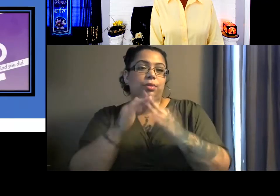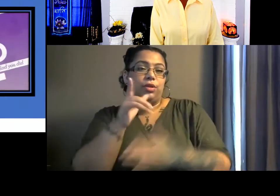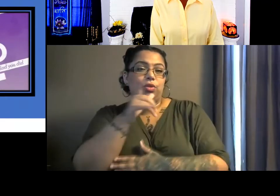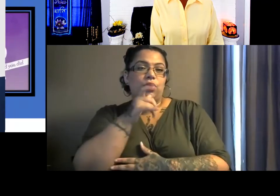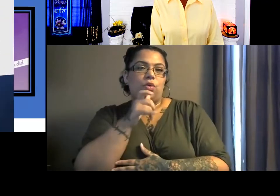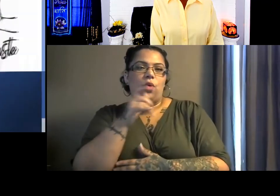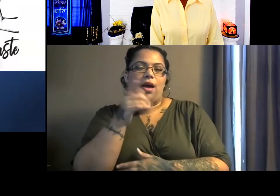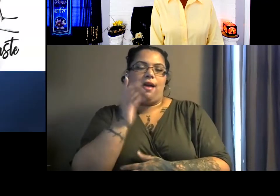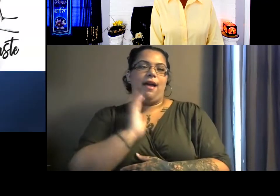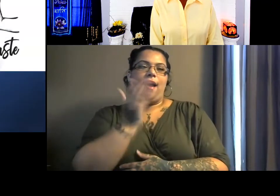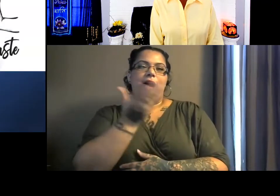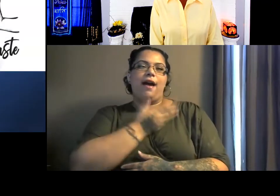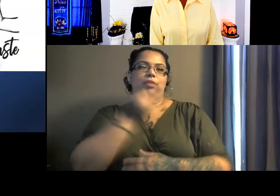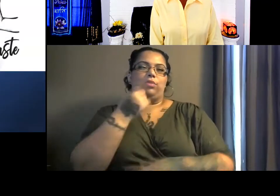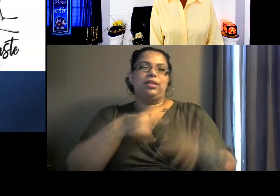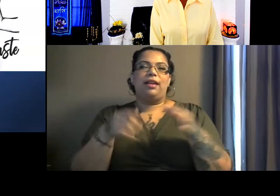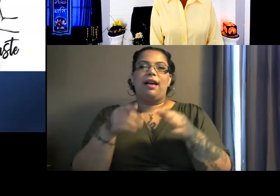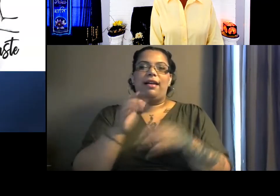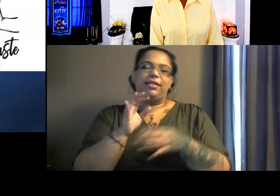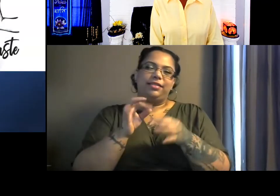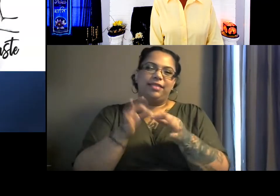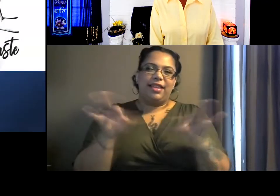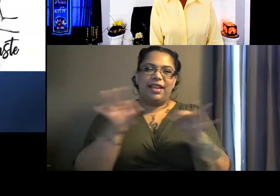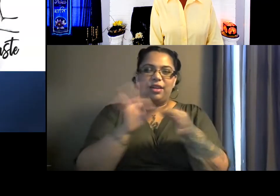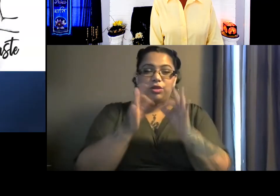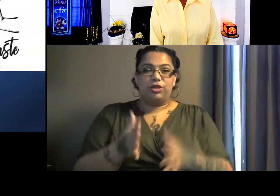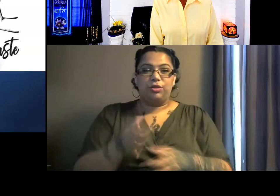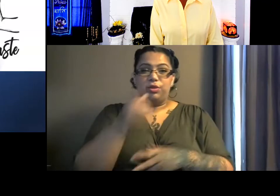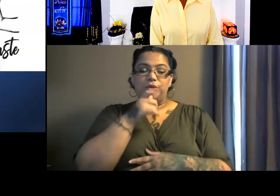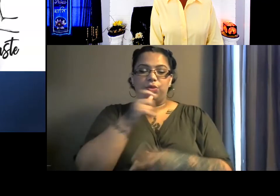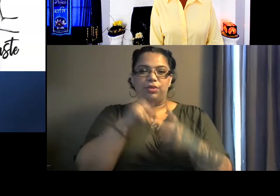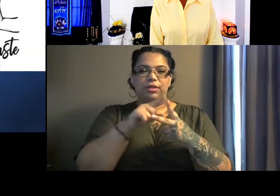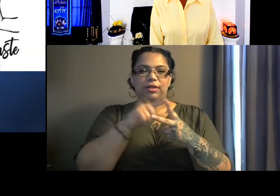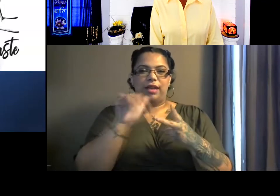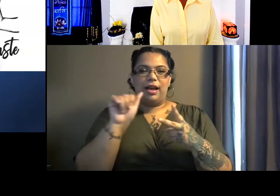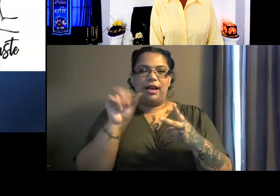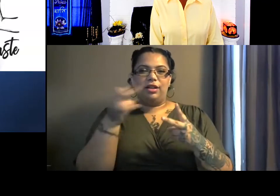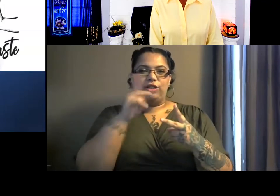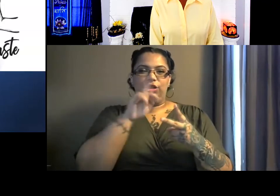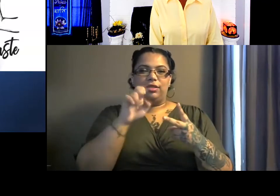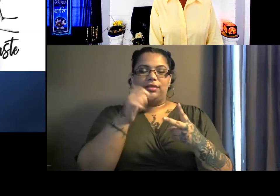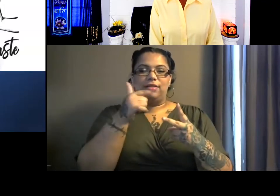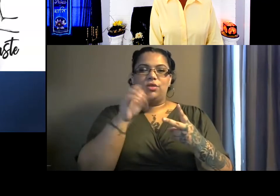language interpreters, Ashlee Goldman and Faith Moore.